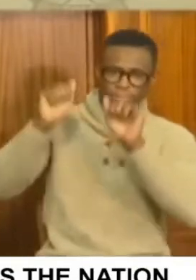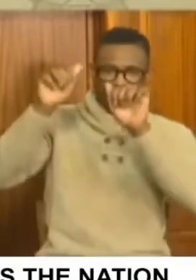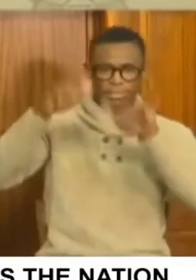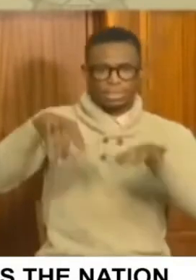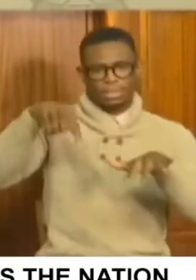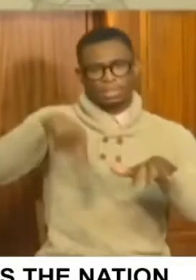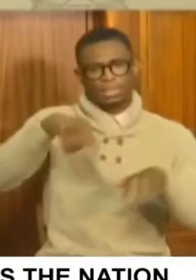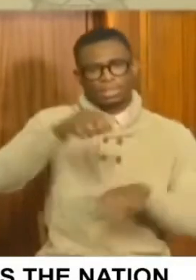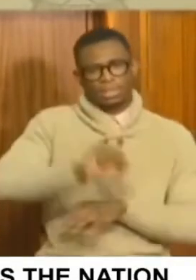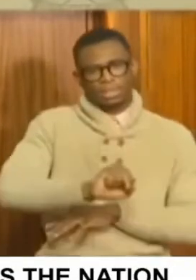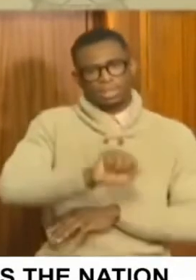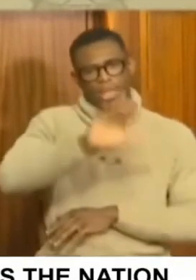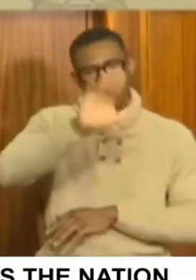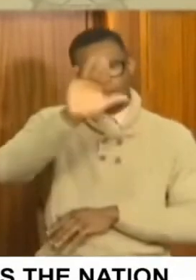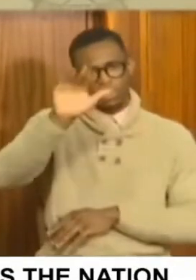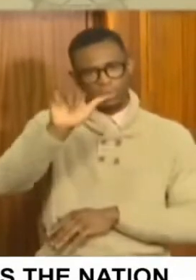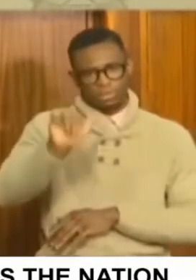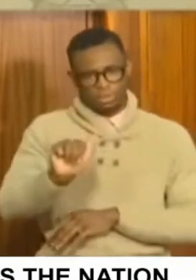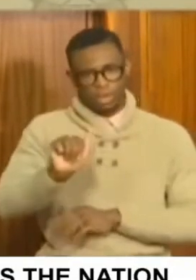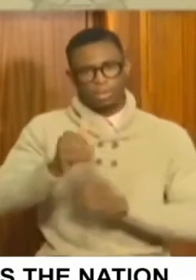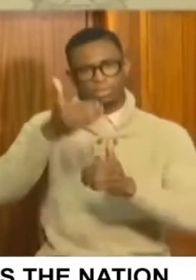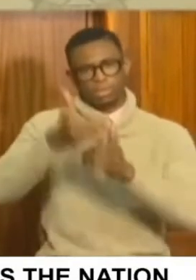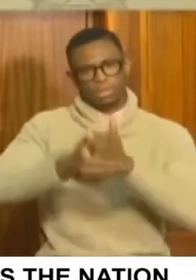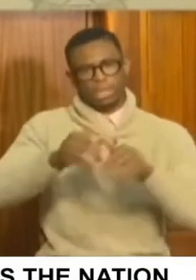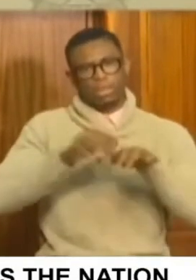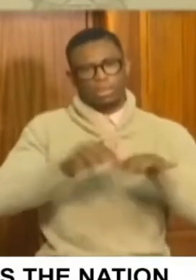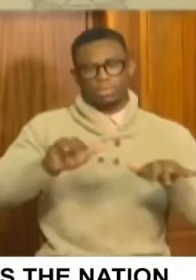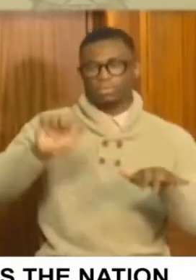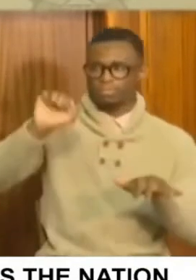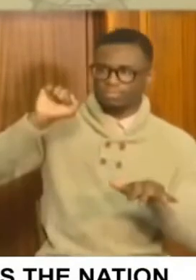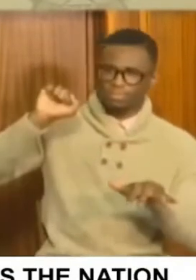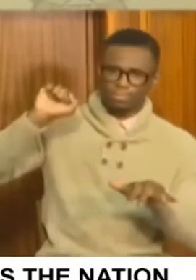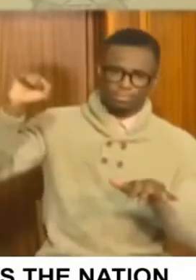country and protect her people.